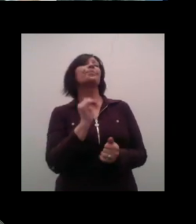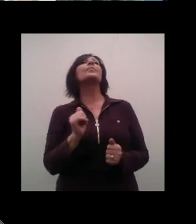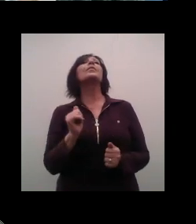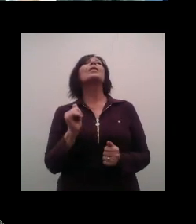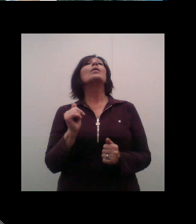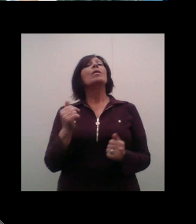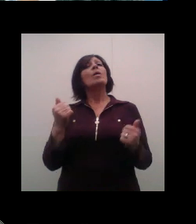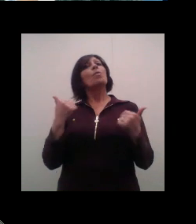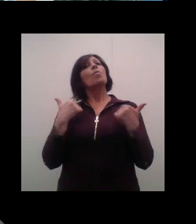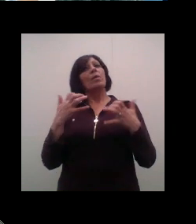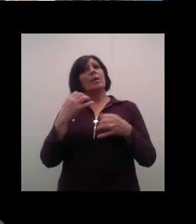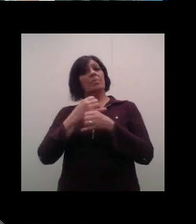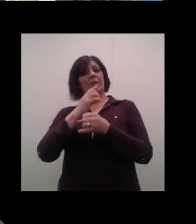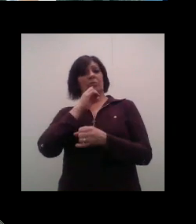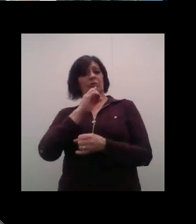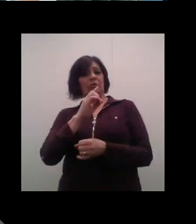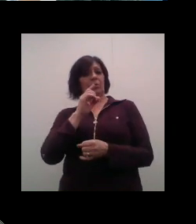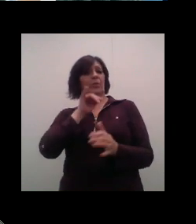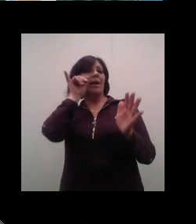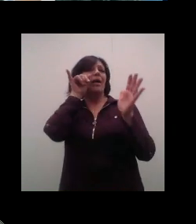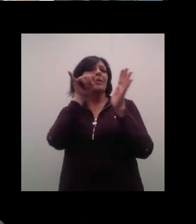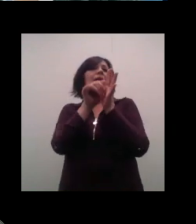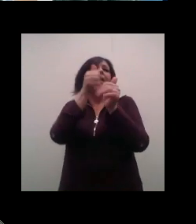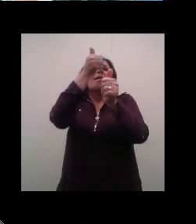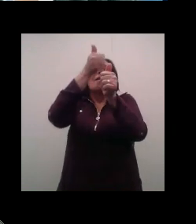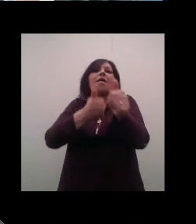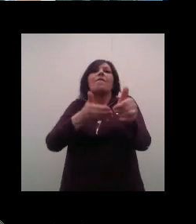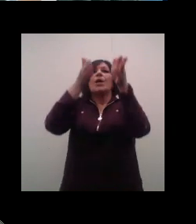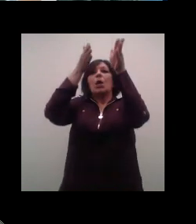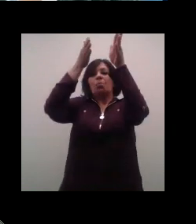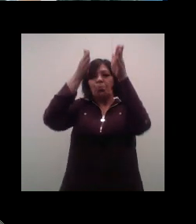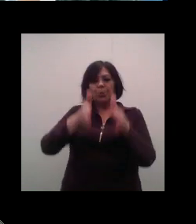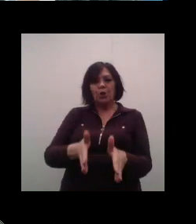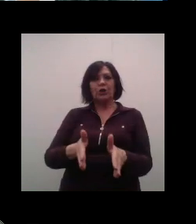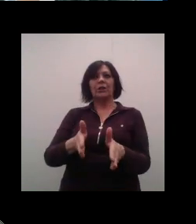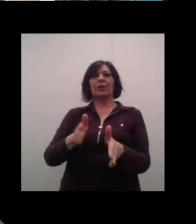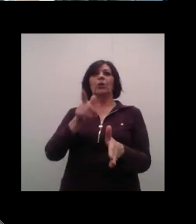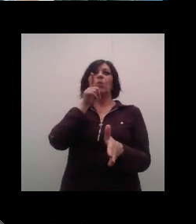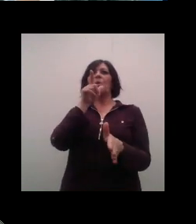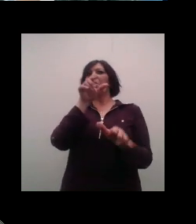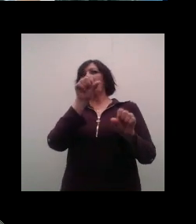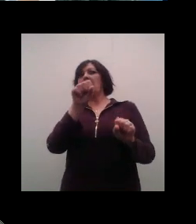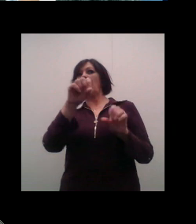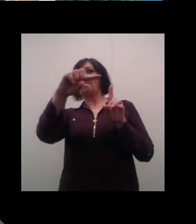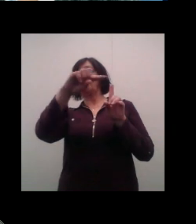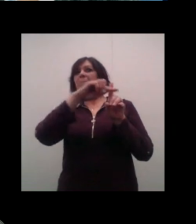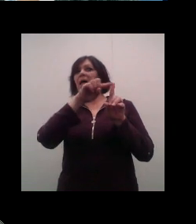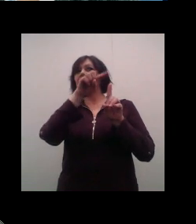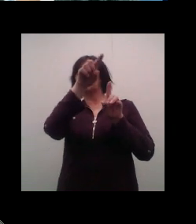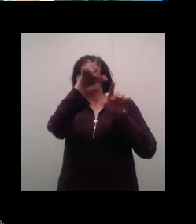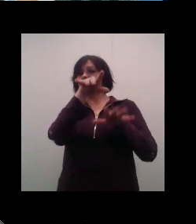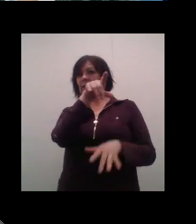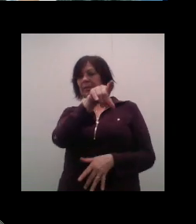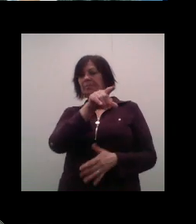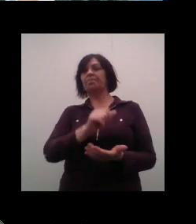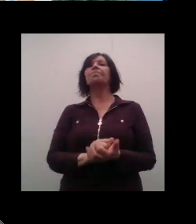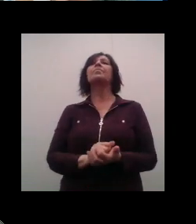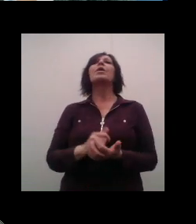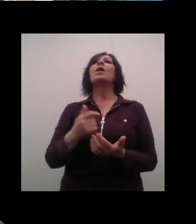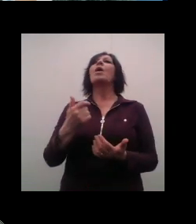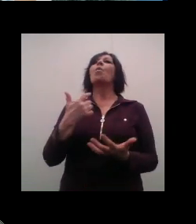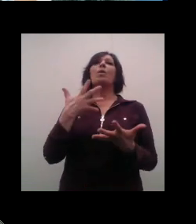we really want to make sure that we identify every single person that could have a positive COVID-19 test, so we